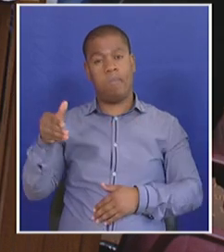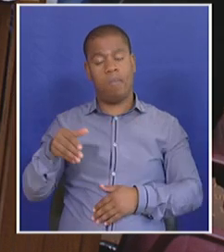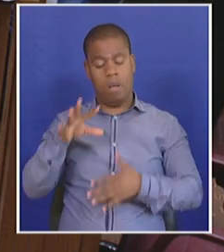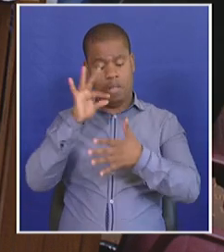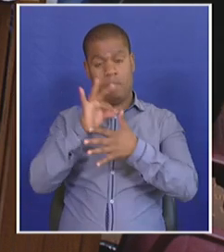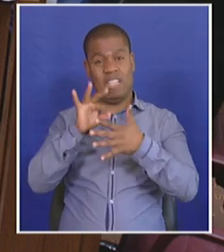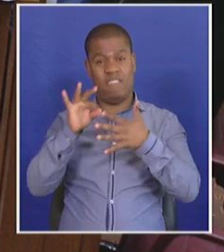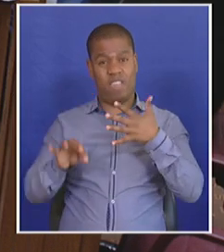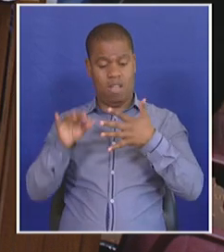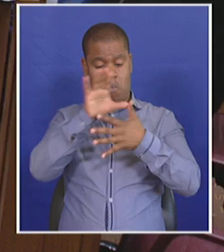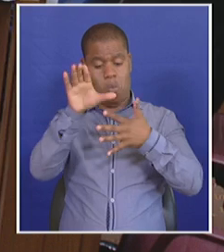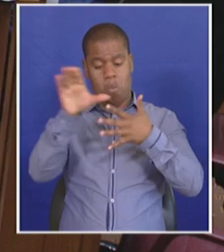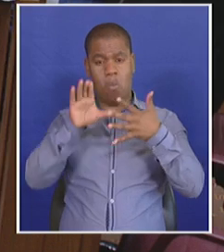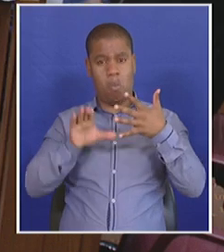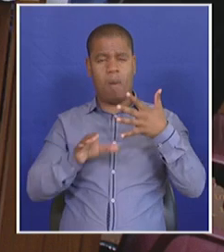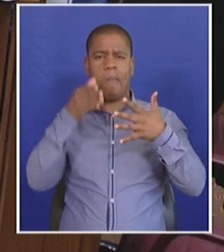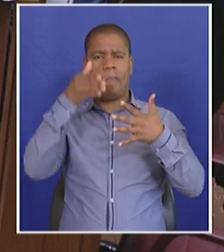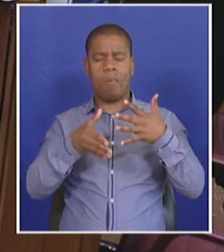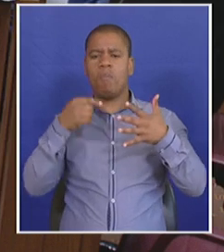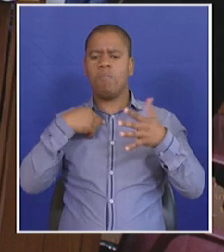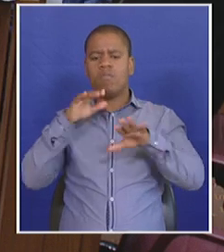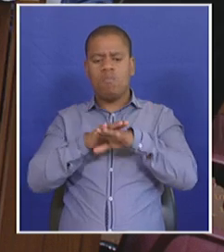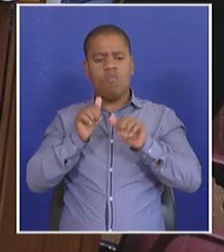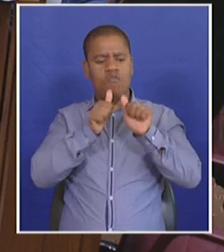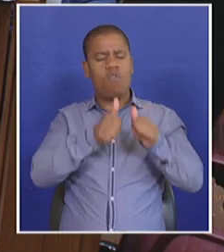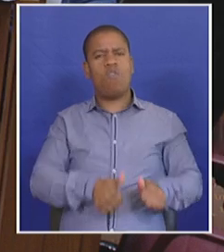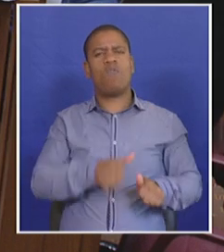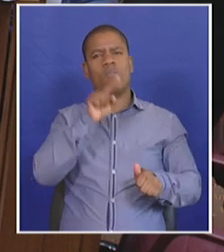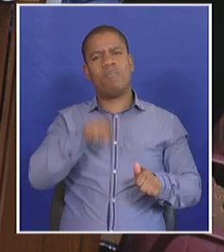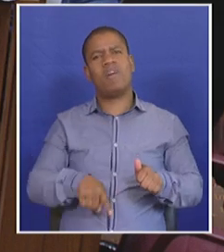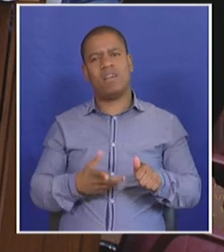specific categories that we have got to follow